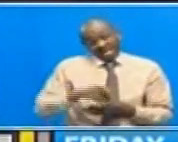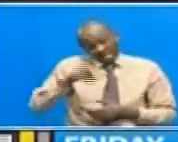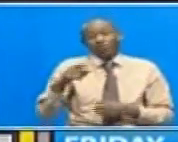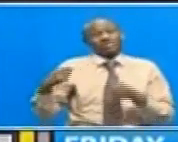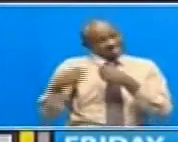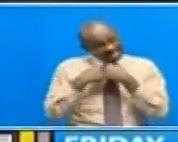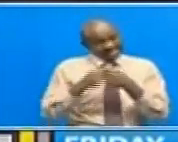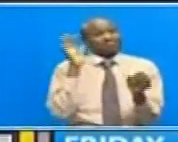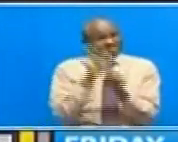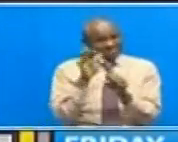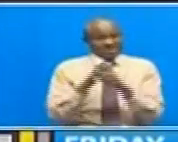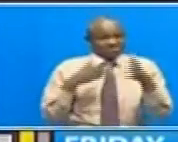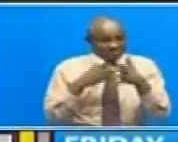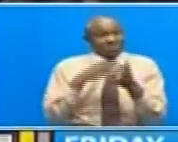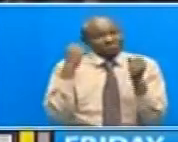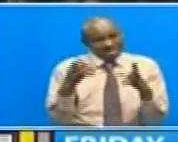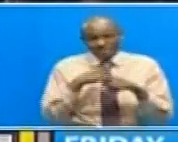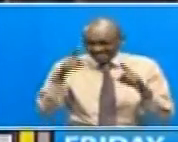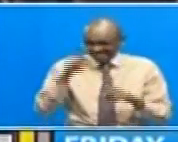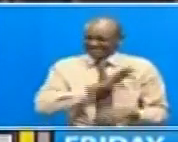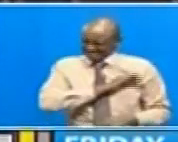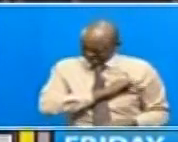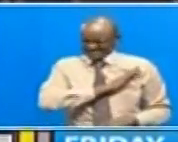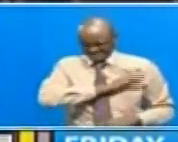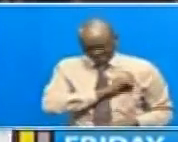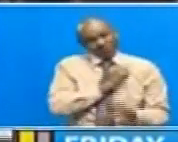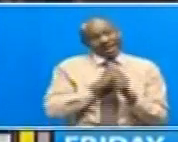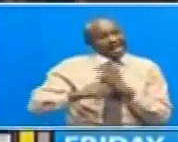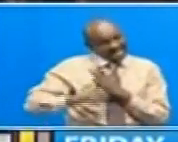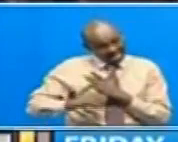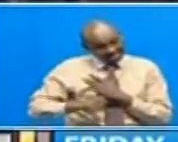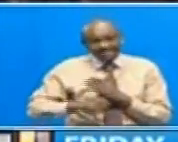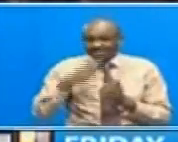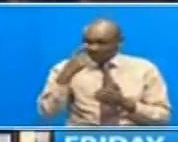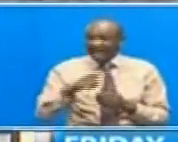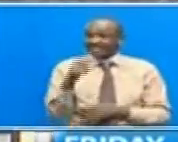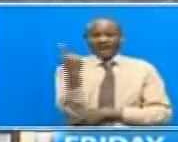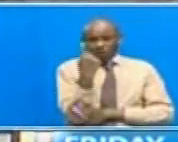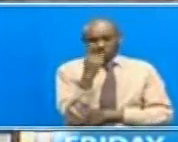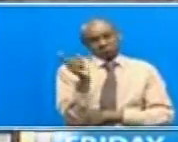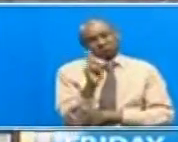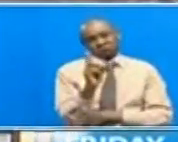Obstacles have been many, but resilience is what pushed her, she says, and she's not alone.